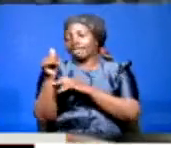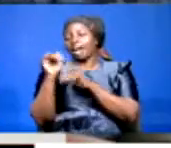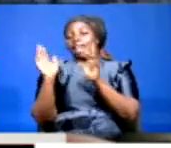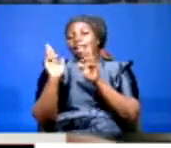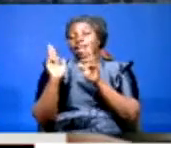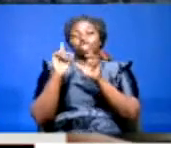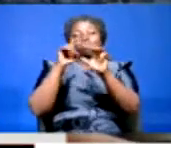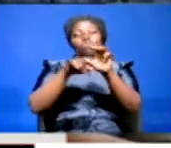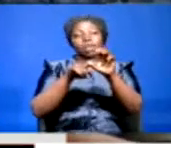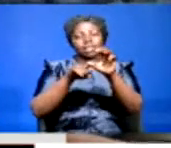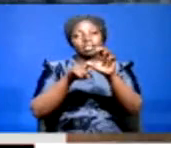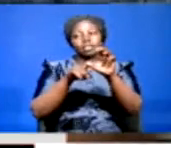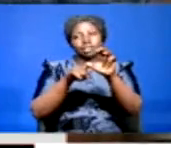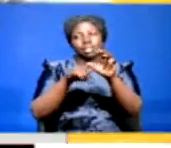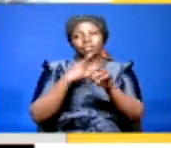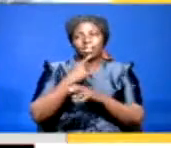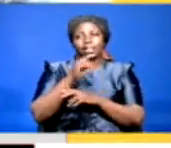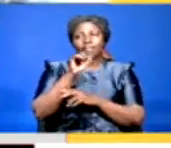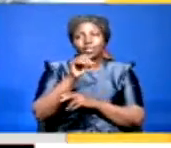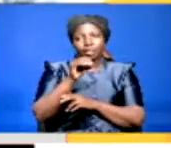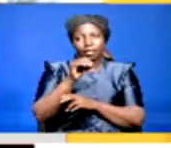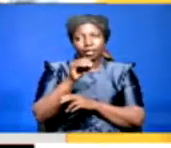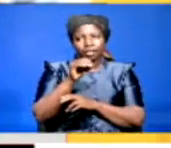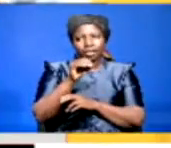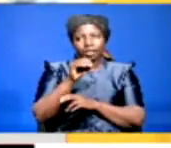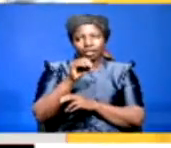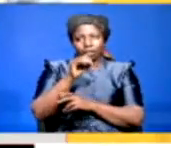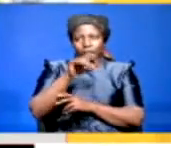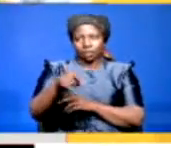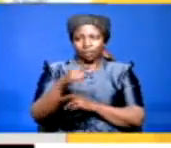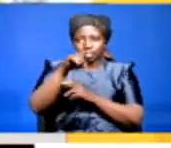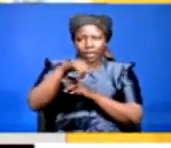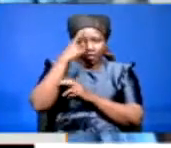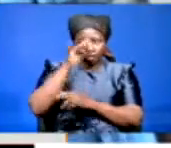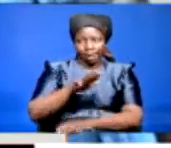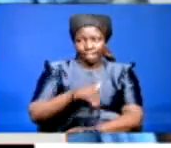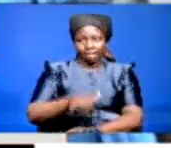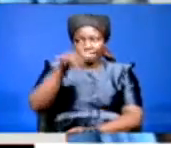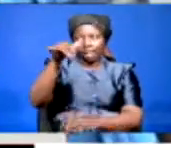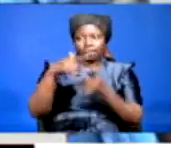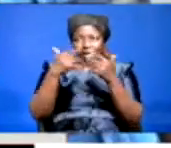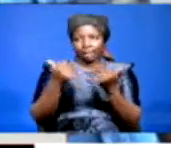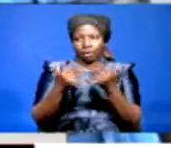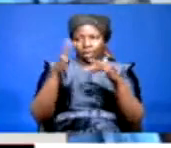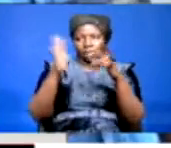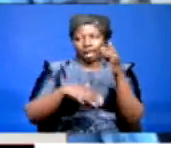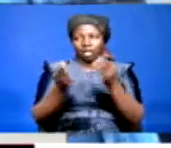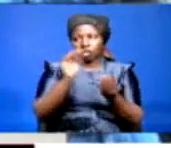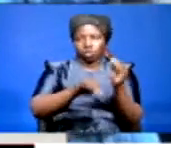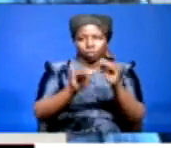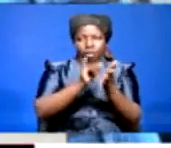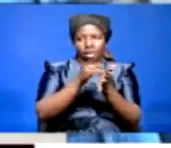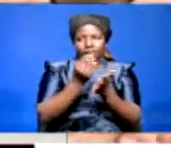needs at least 150,000 shillings for their maiden trip, but some are unable to raise the amount. The salary scale